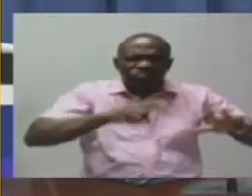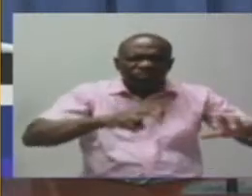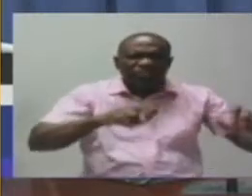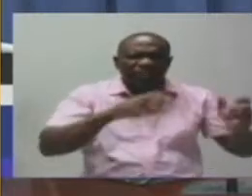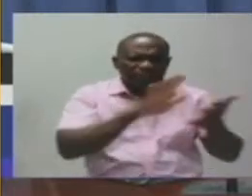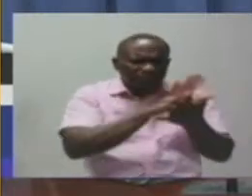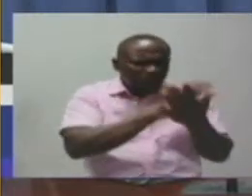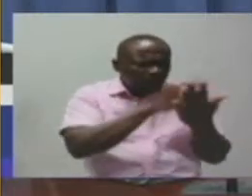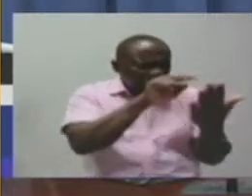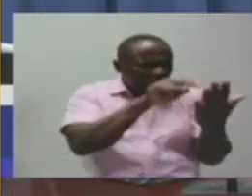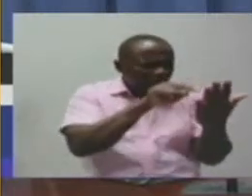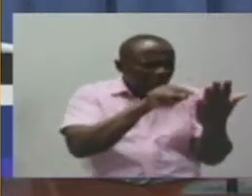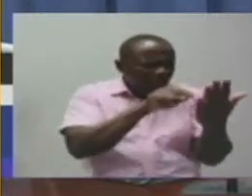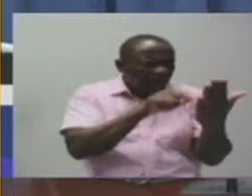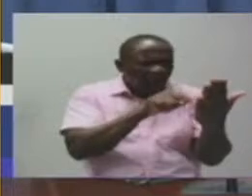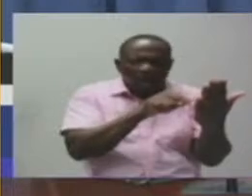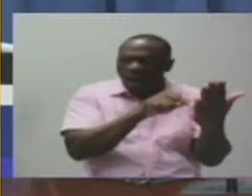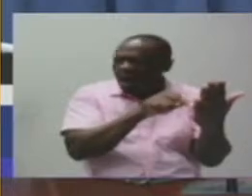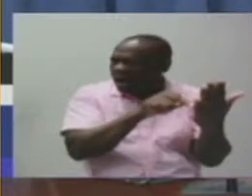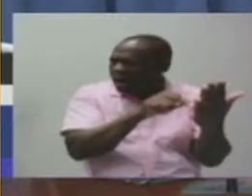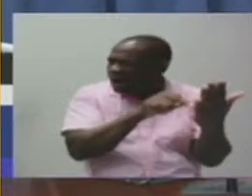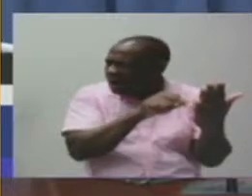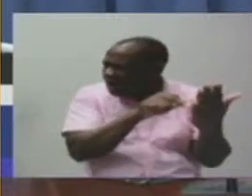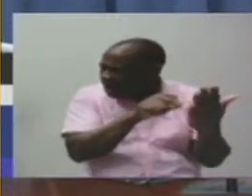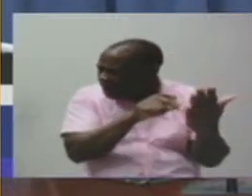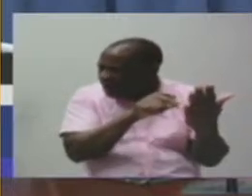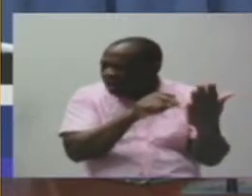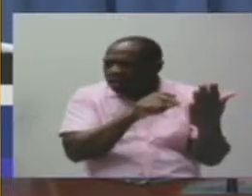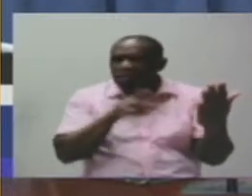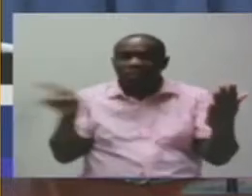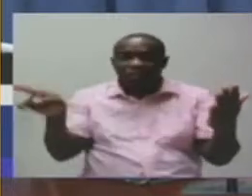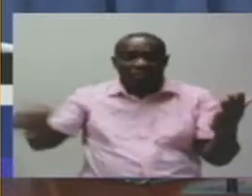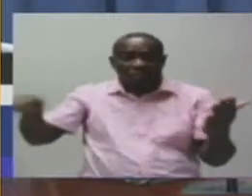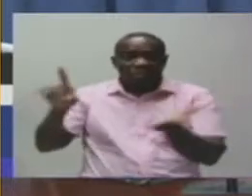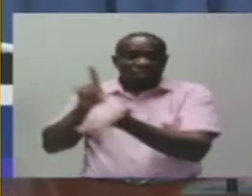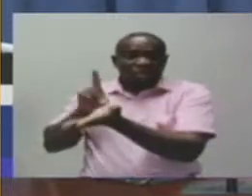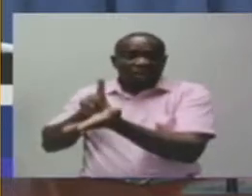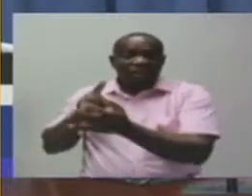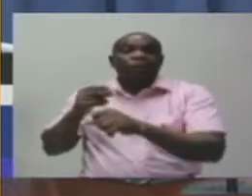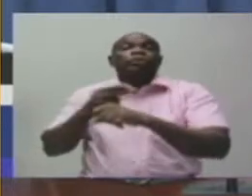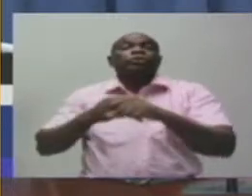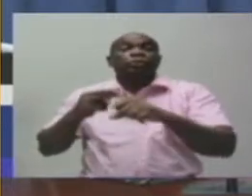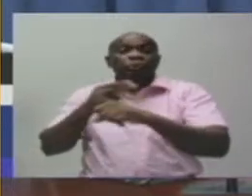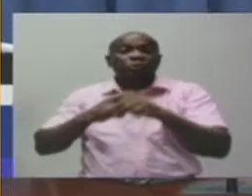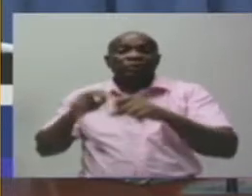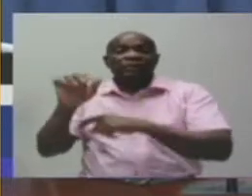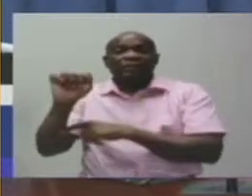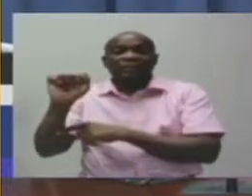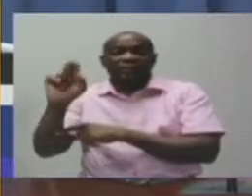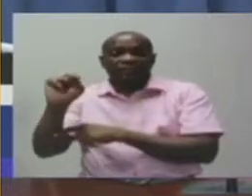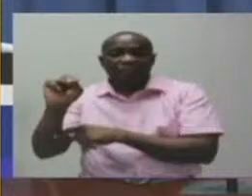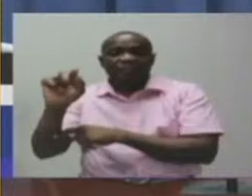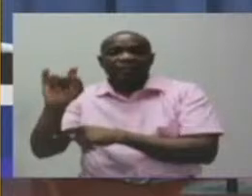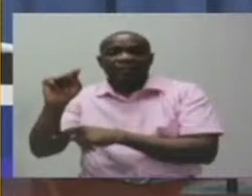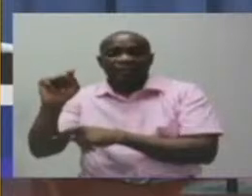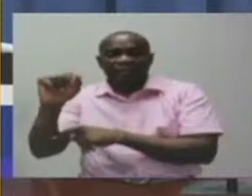given antibiotics as first-line therapy for a viral infection, together with